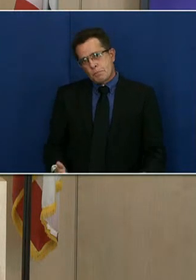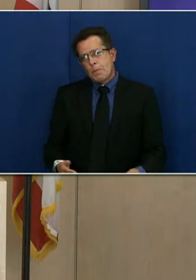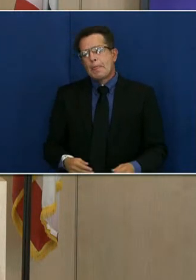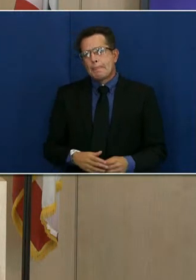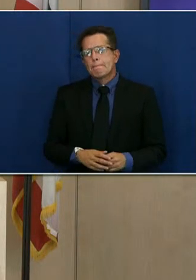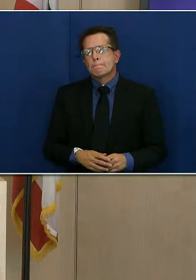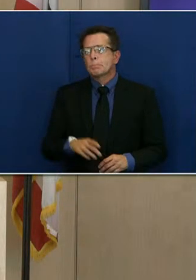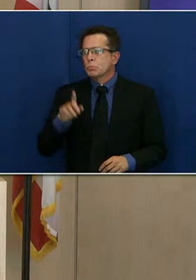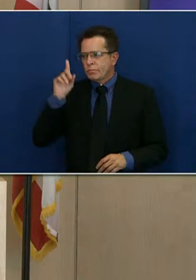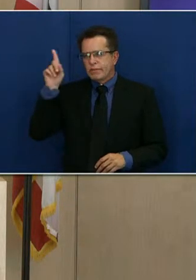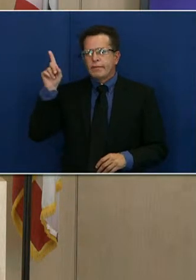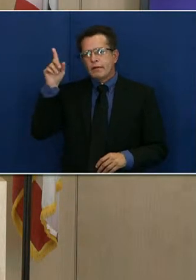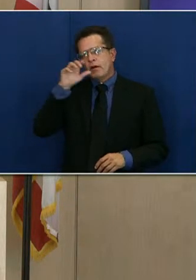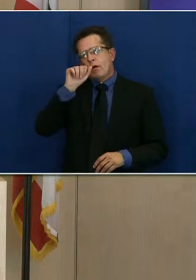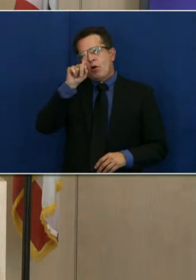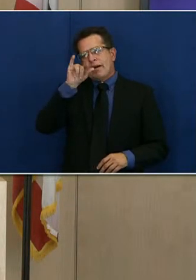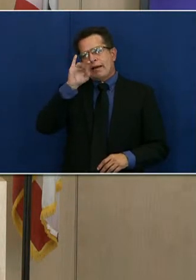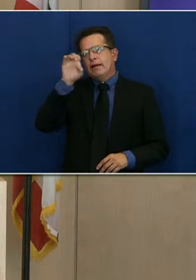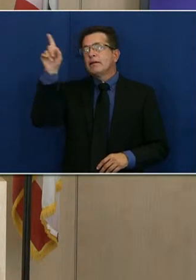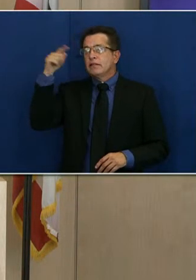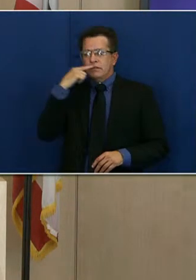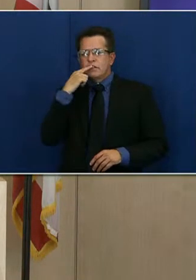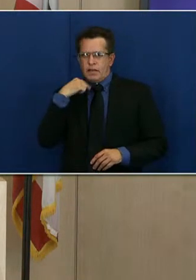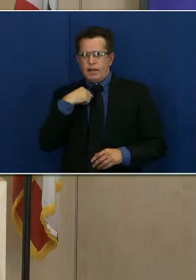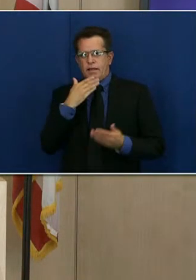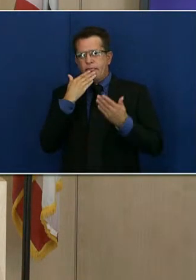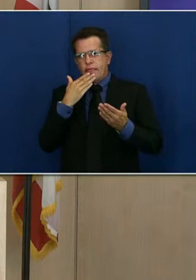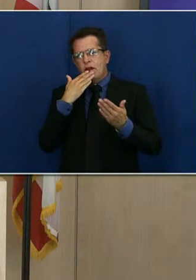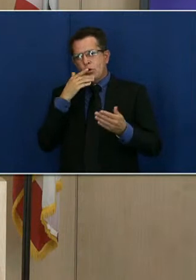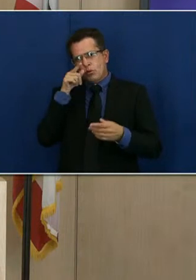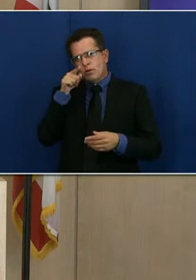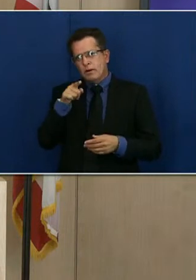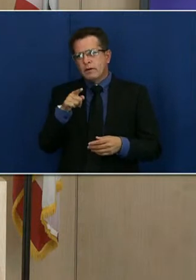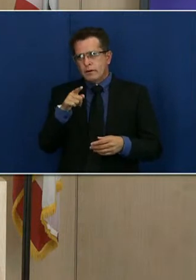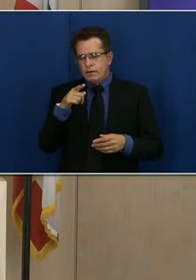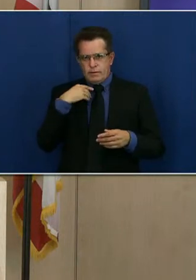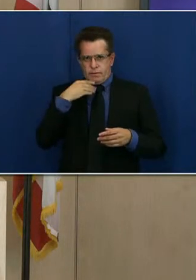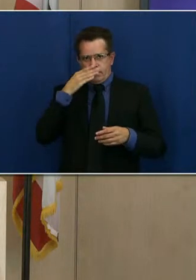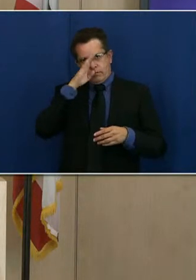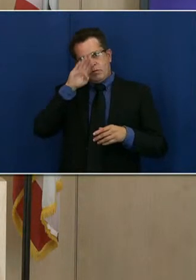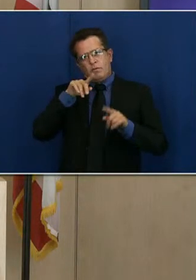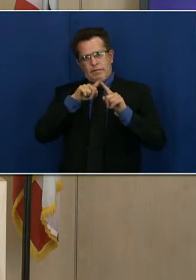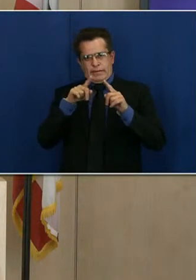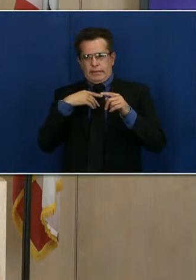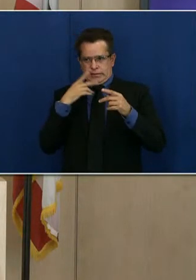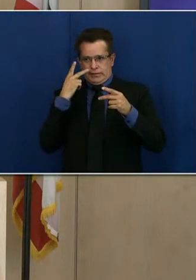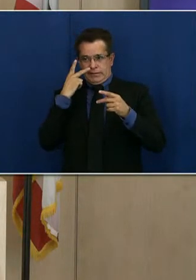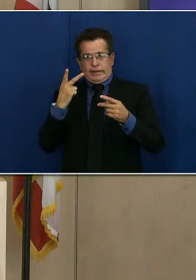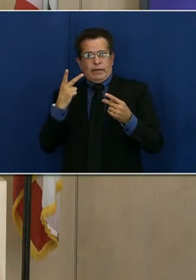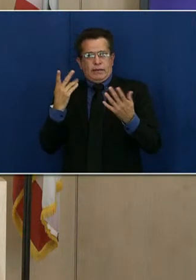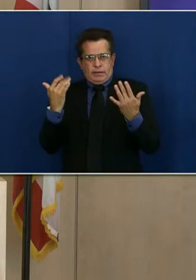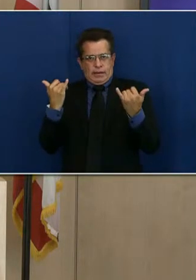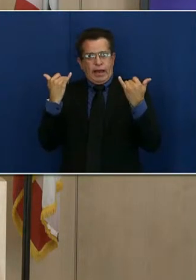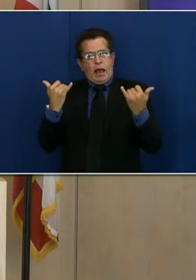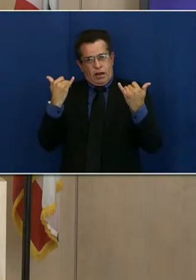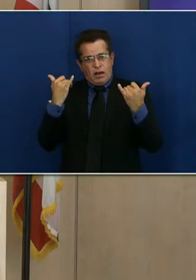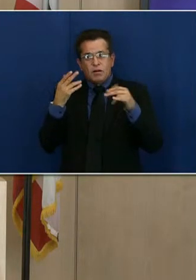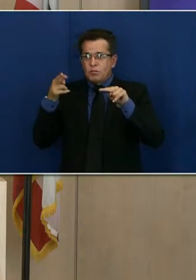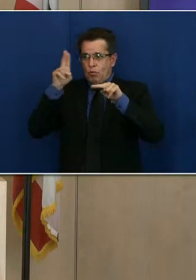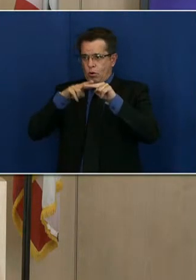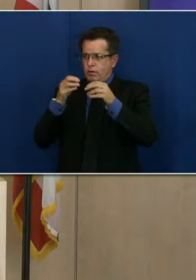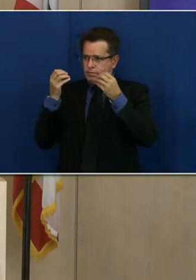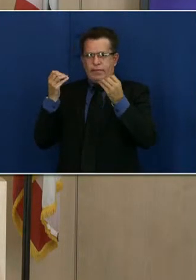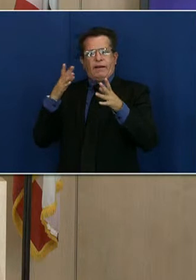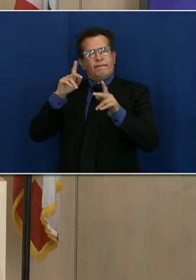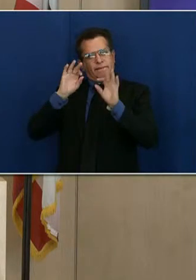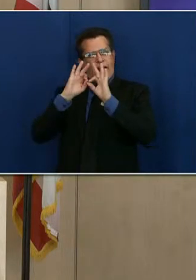Right, and I appreciate that. However, it's clear that more and more families are,